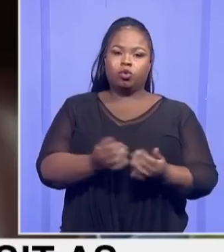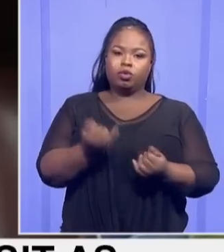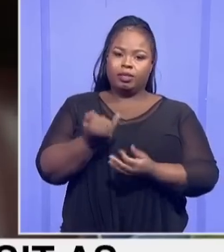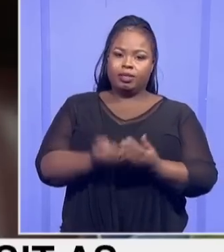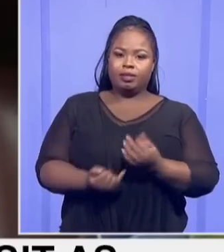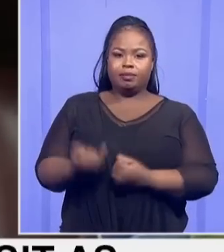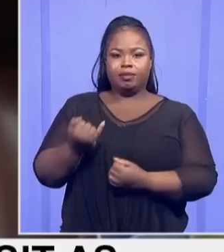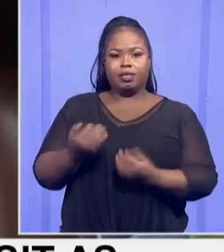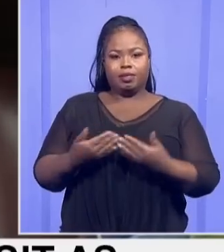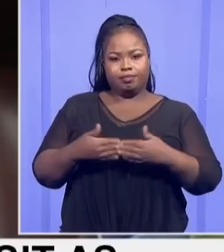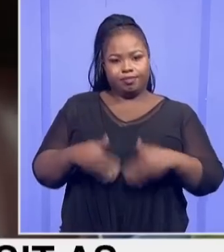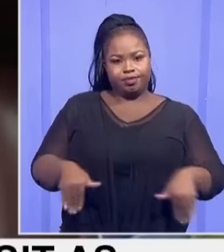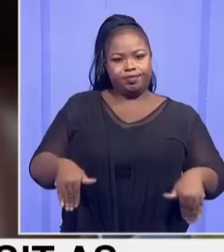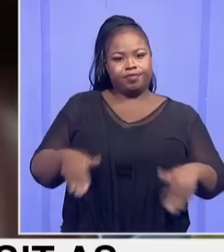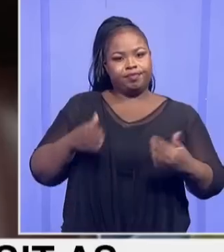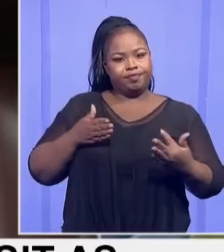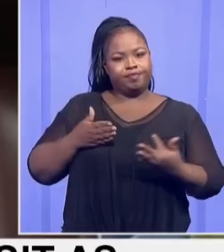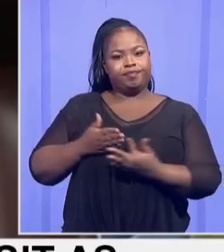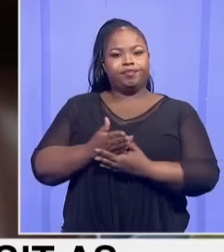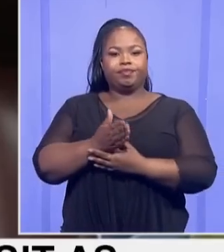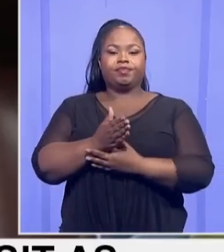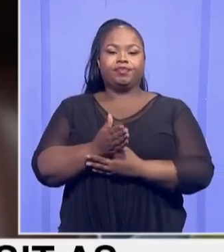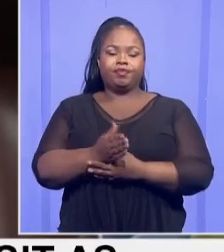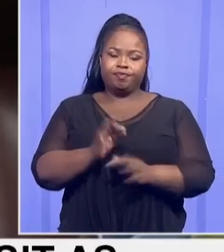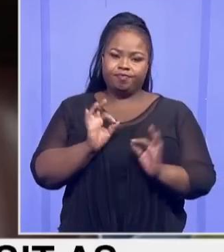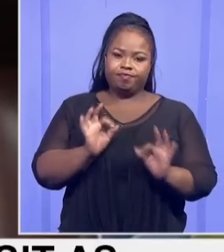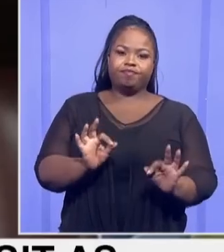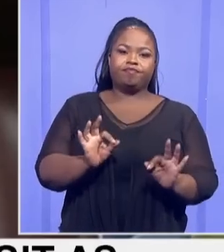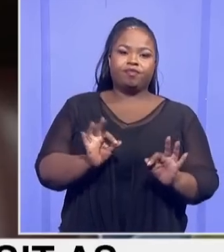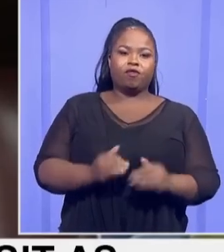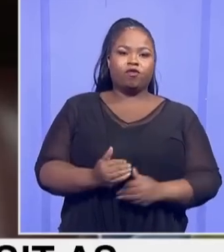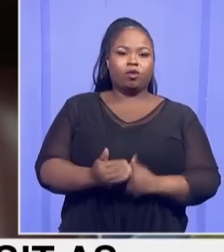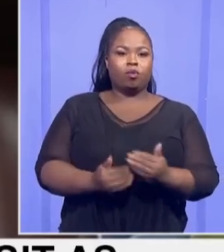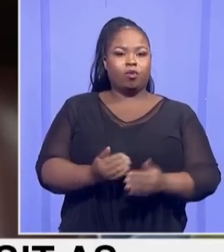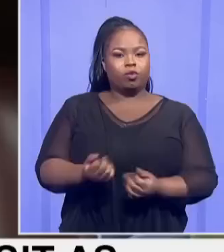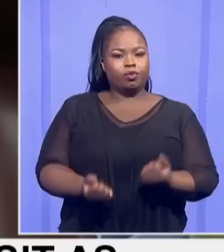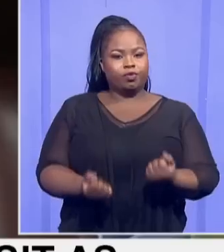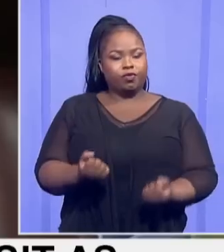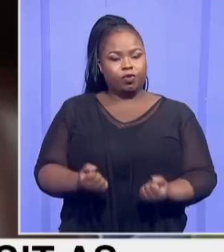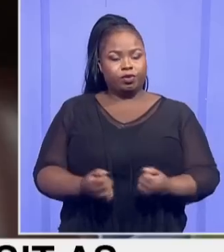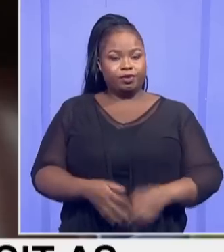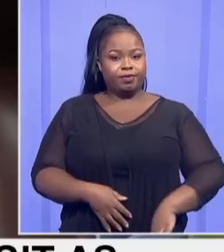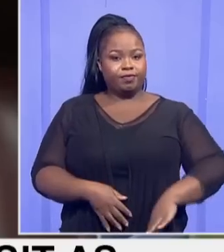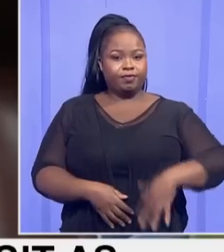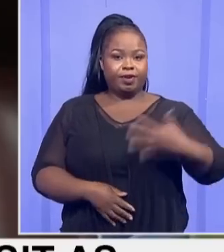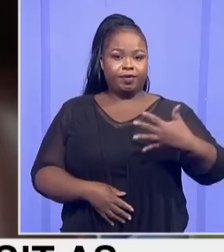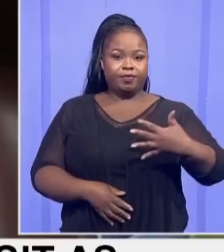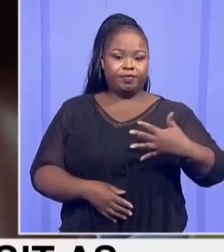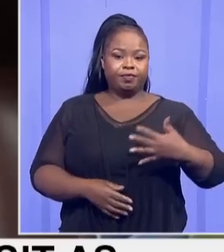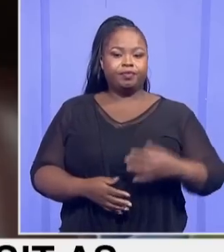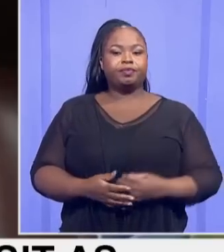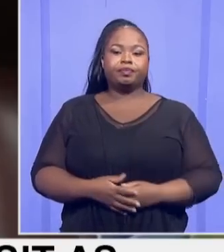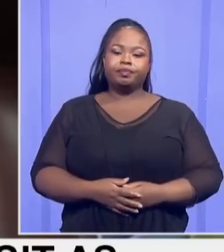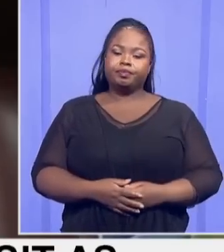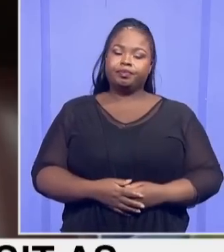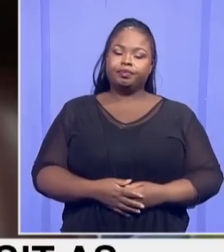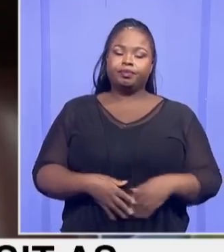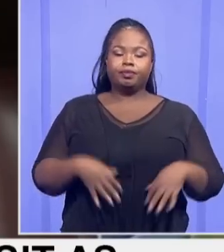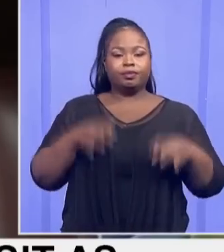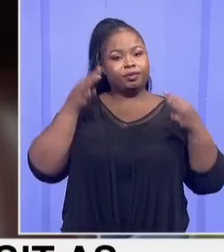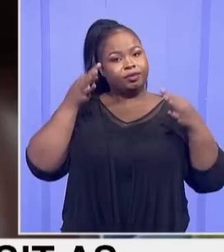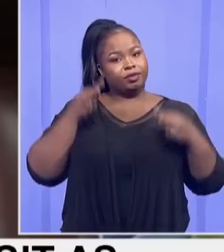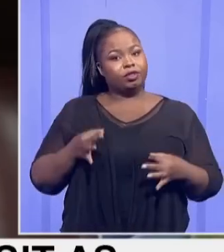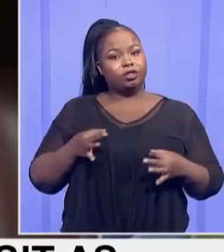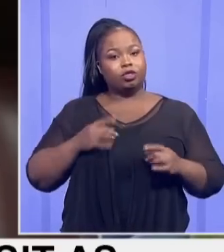dignity, accessibility, and effectiveness of the courts. 5, an order or decision issued